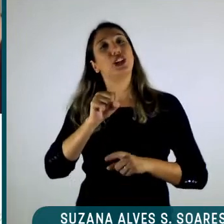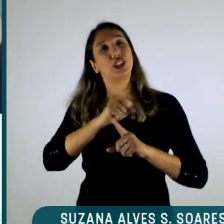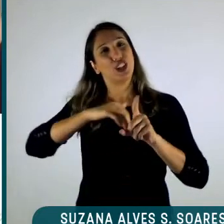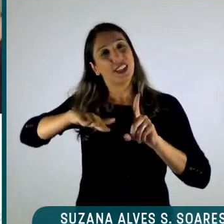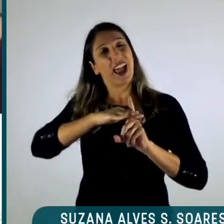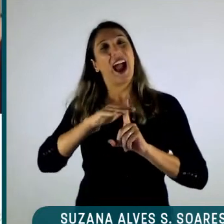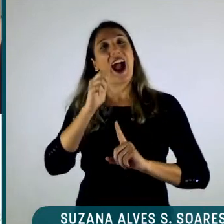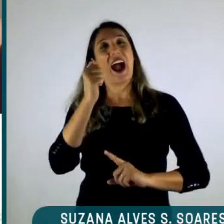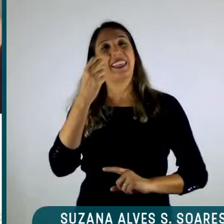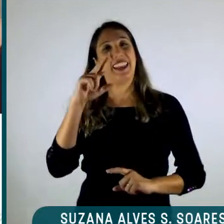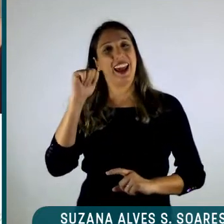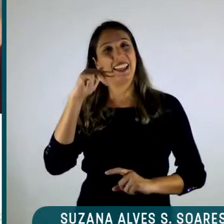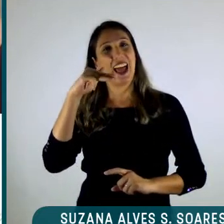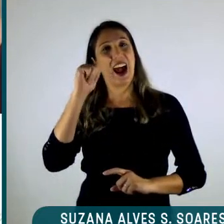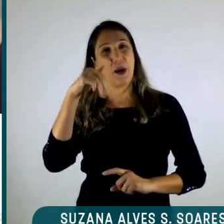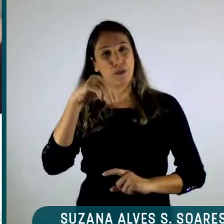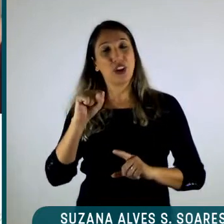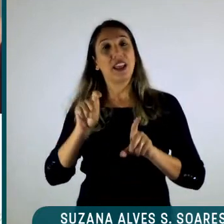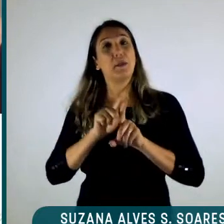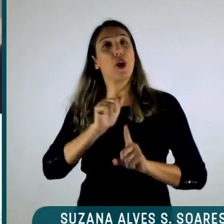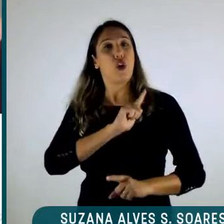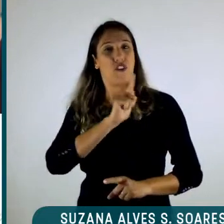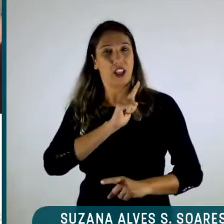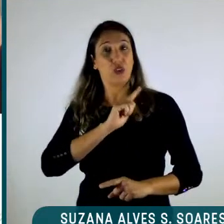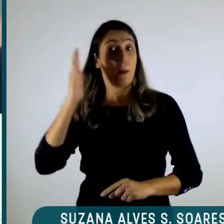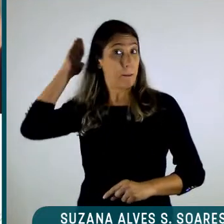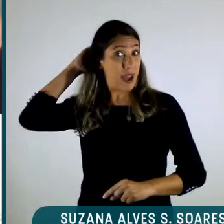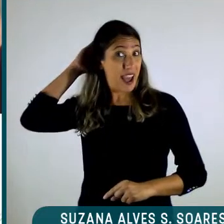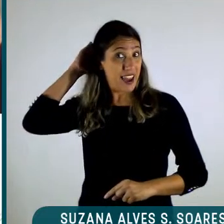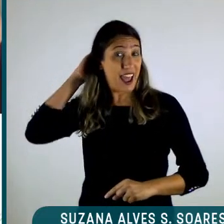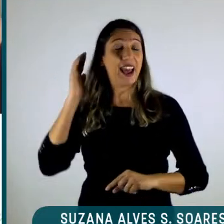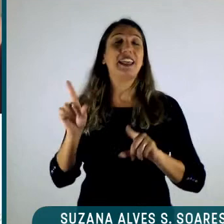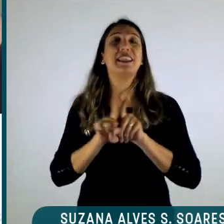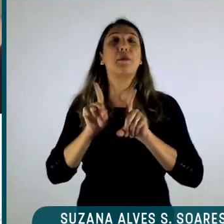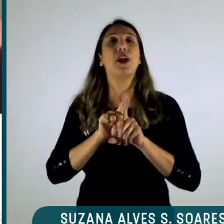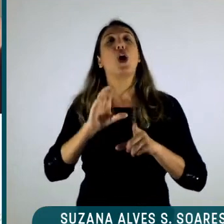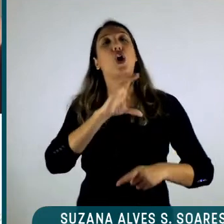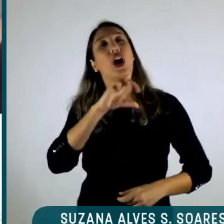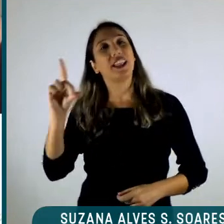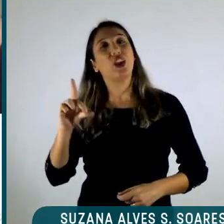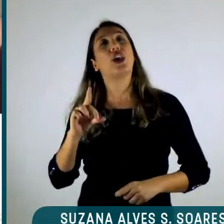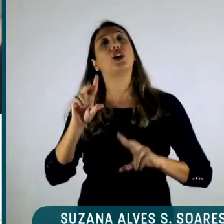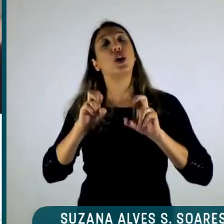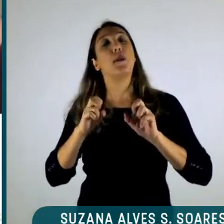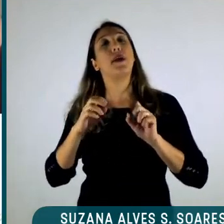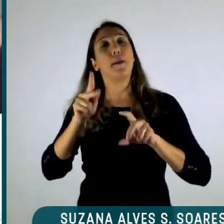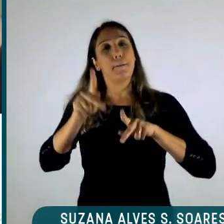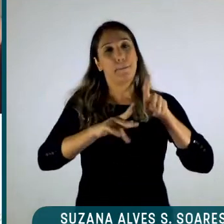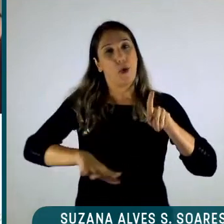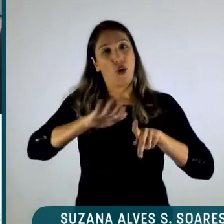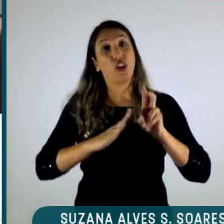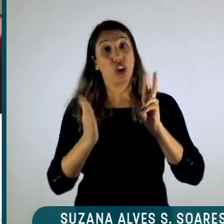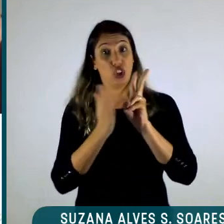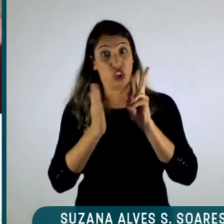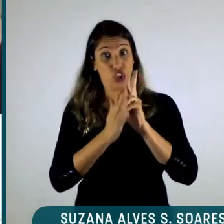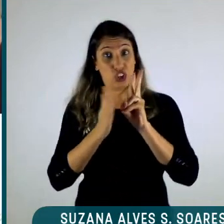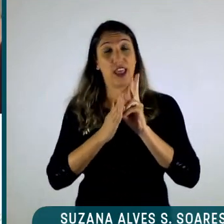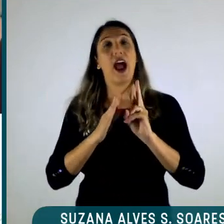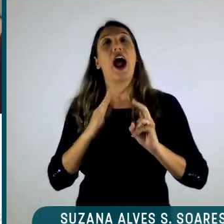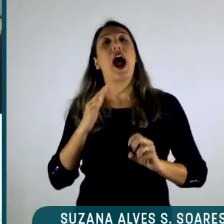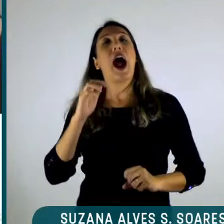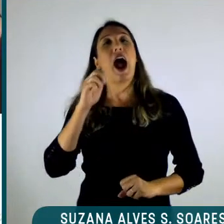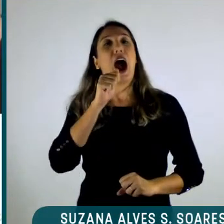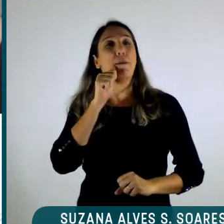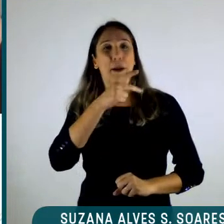representative from Socio-Environmental Institute, Adriana Ramos, the governor of the state of Pará, Hélio de Barbalho, and the coordinator of the articulation of the indigenous people of the state